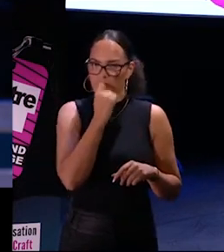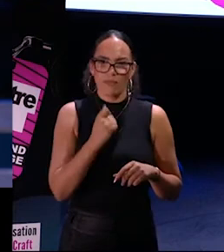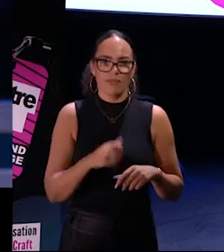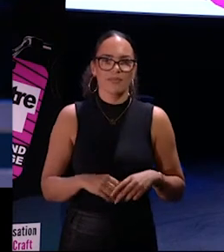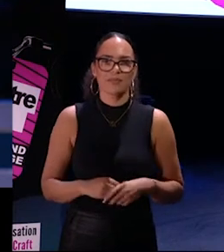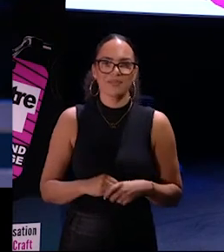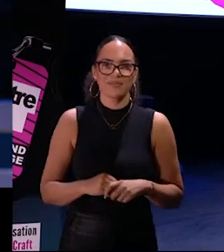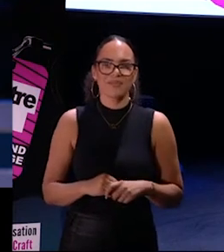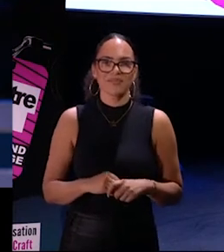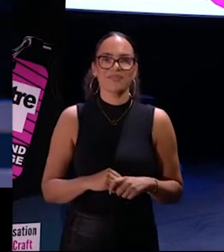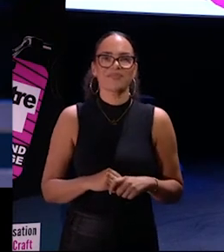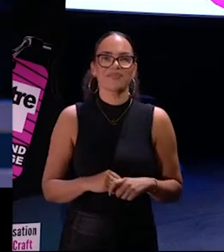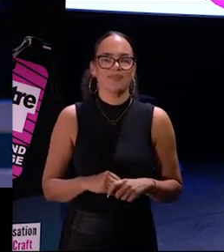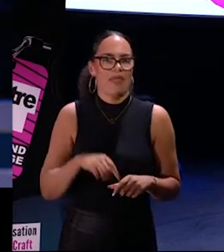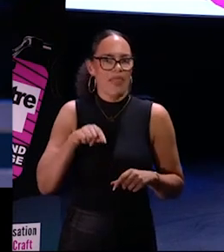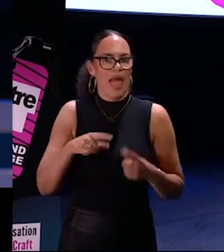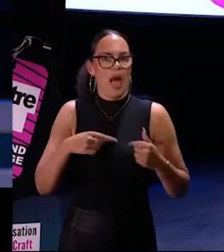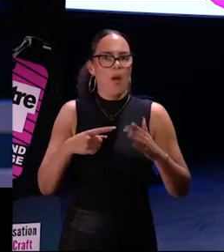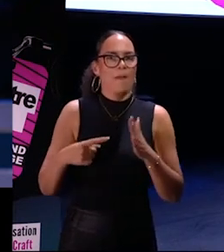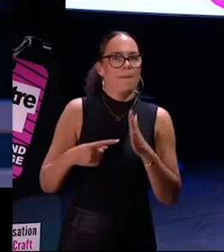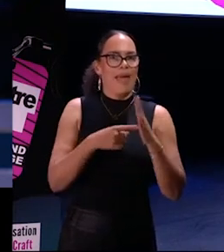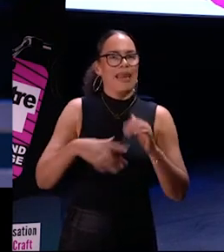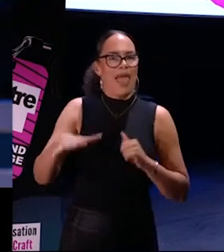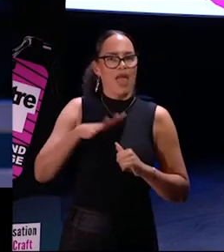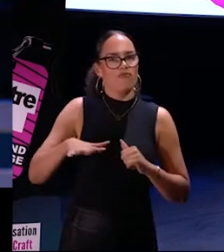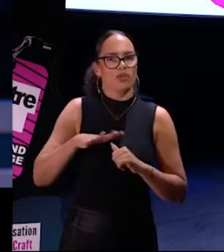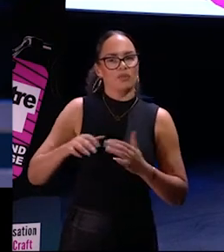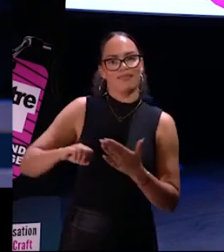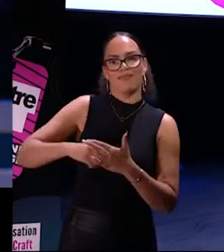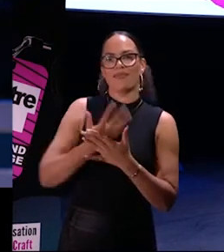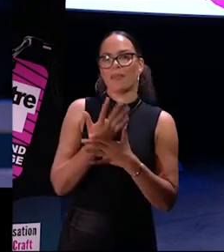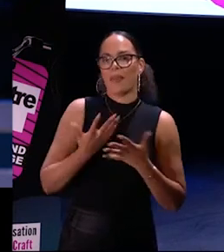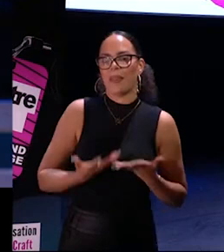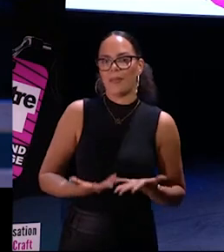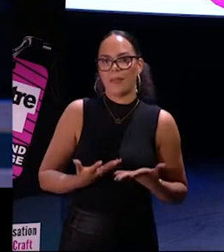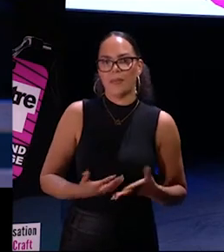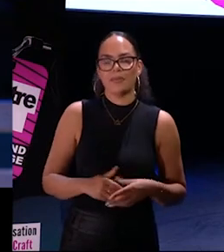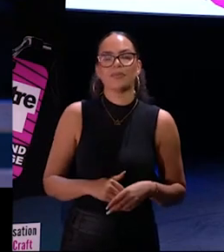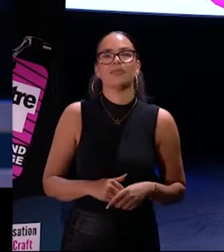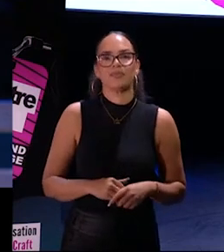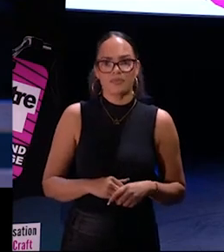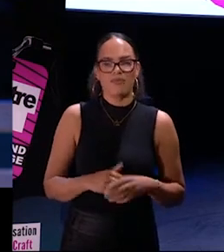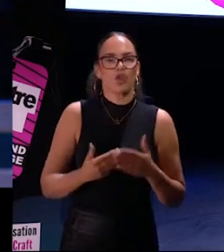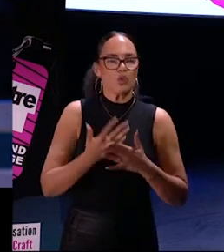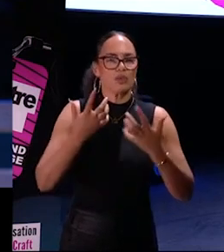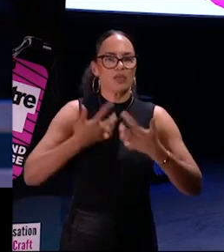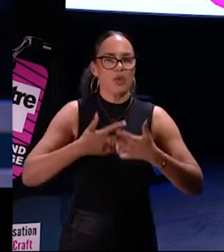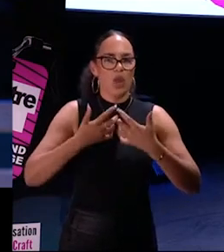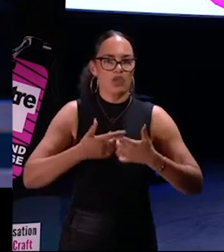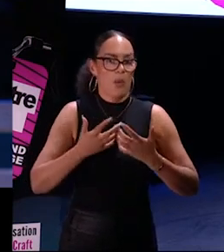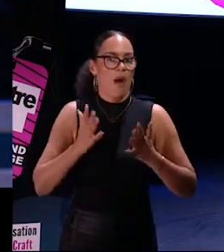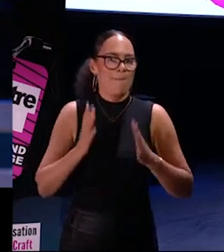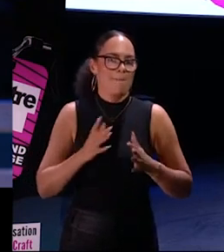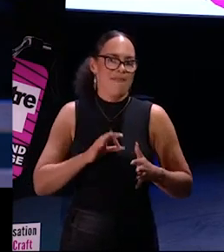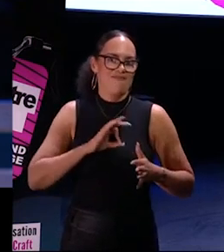these are the, you know, the main sort of key areas that we have in terms of new technologies that we're really investing in the